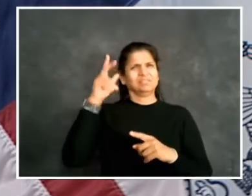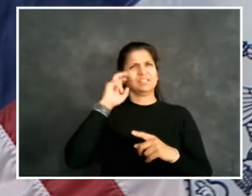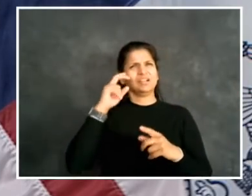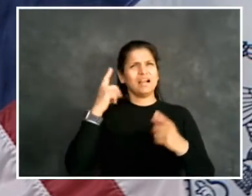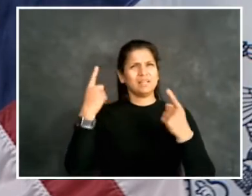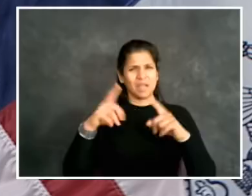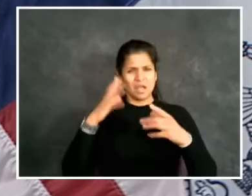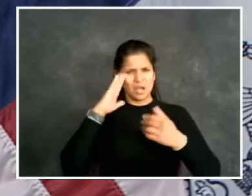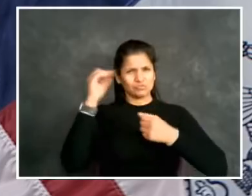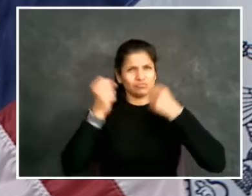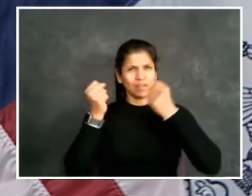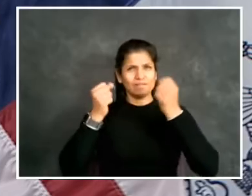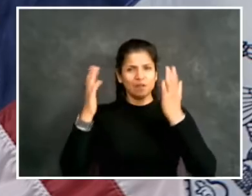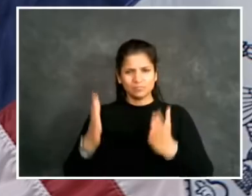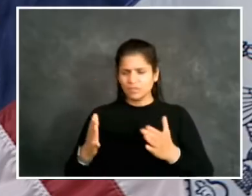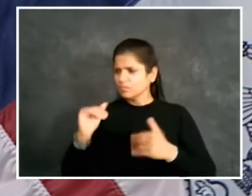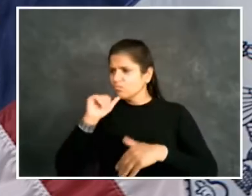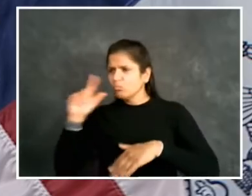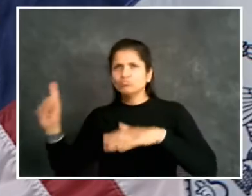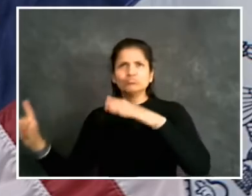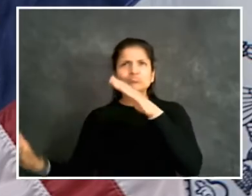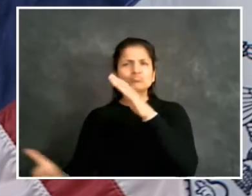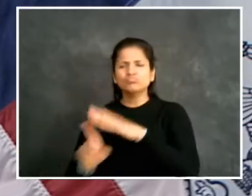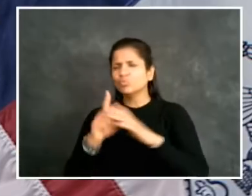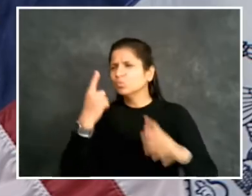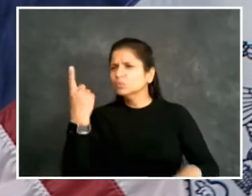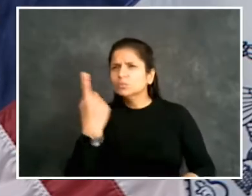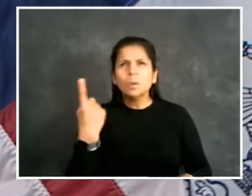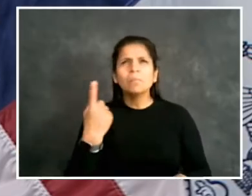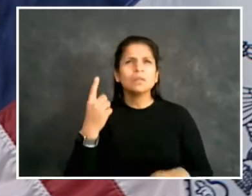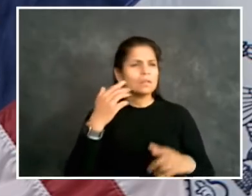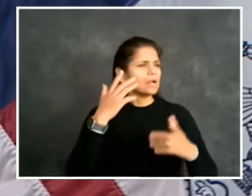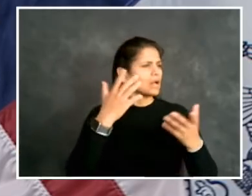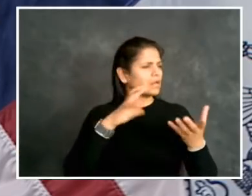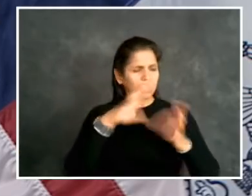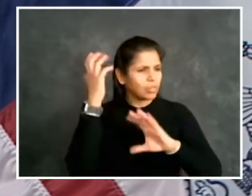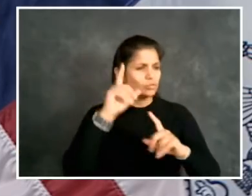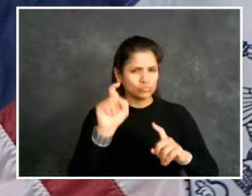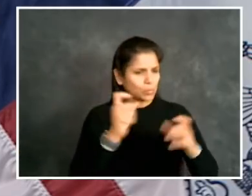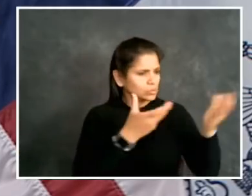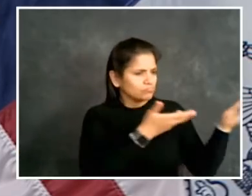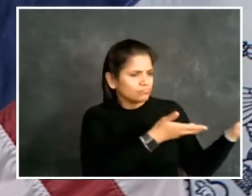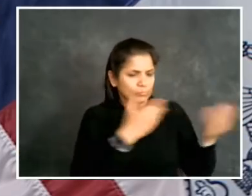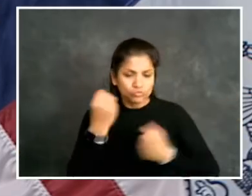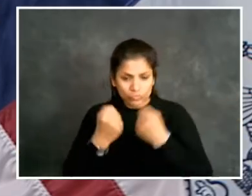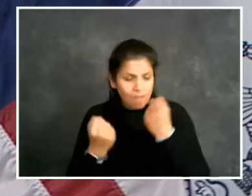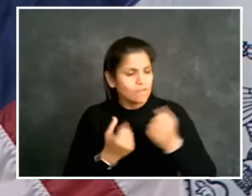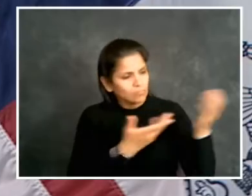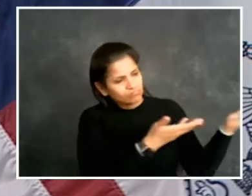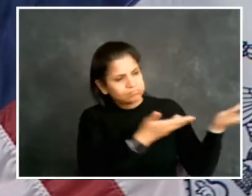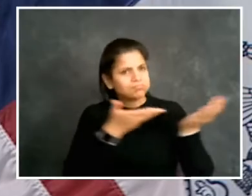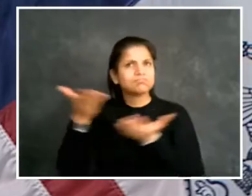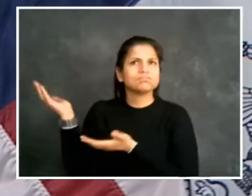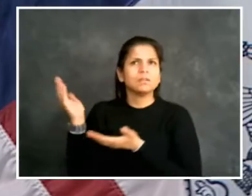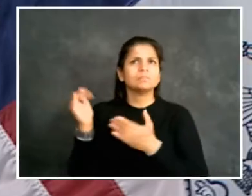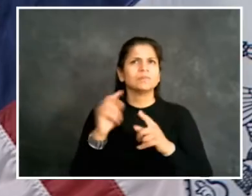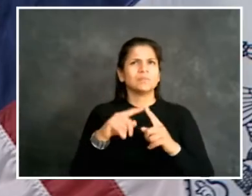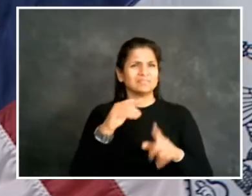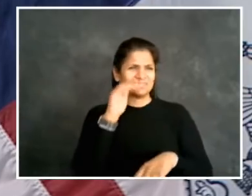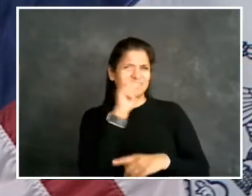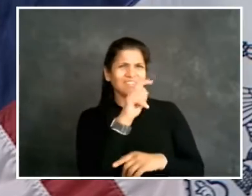state, who regulate them, or go to their NYPD precinct and ask for help, do something rather than leave the bodies there?